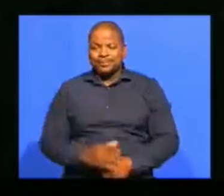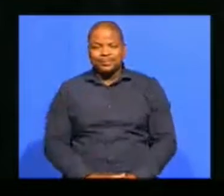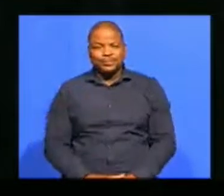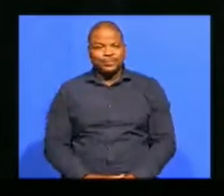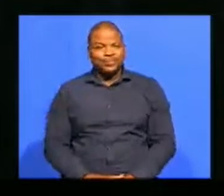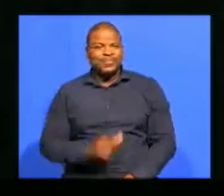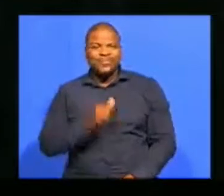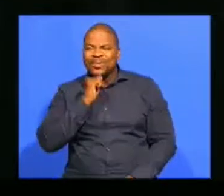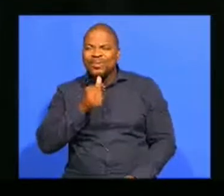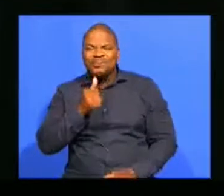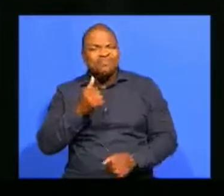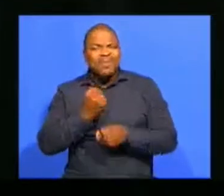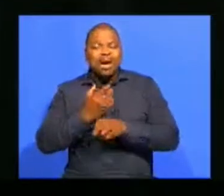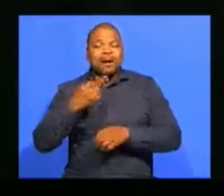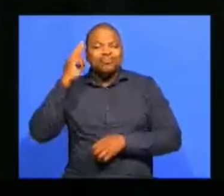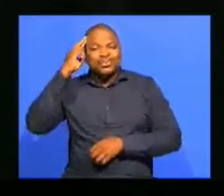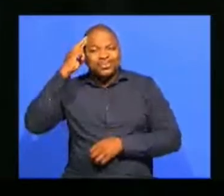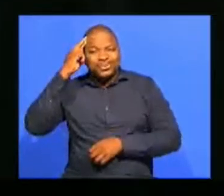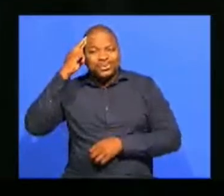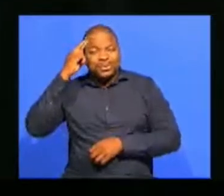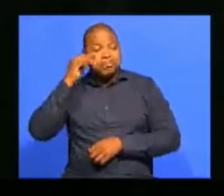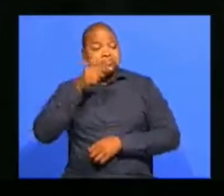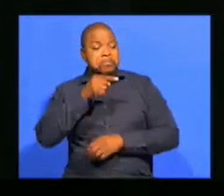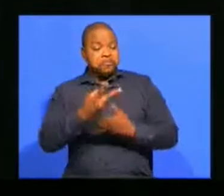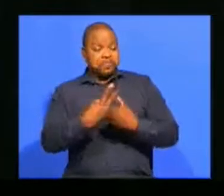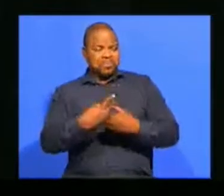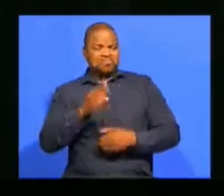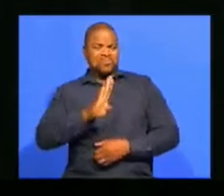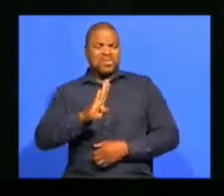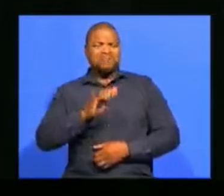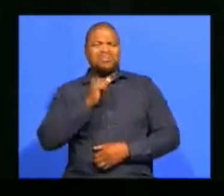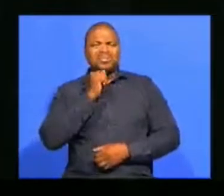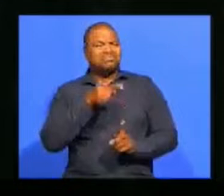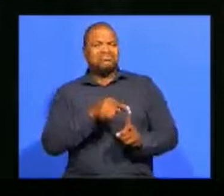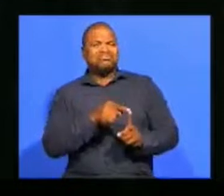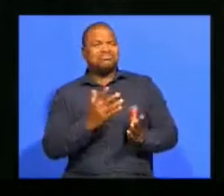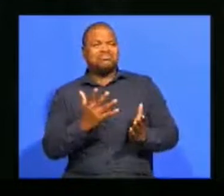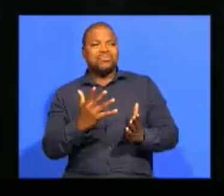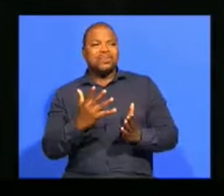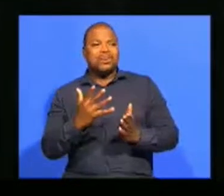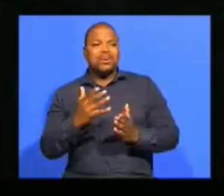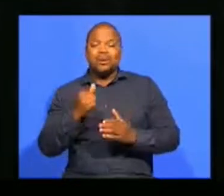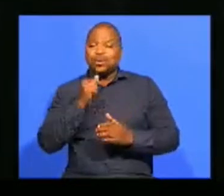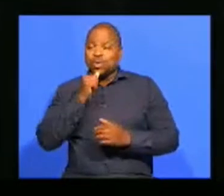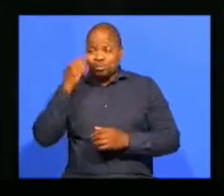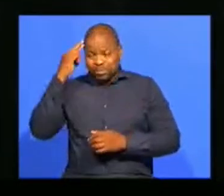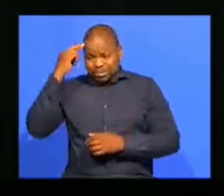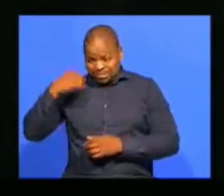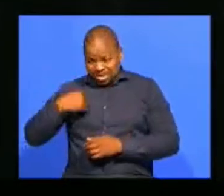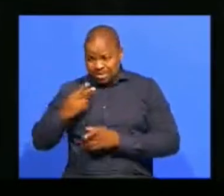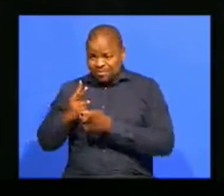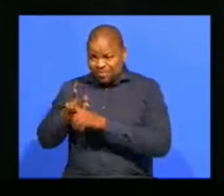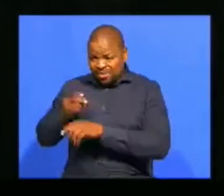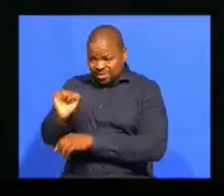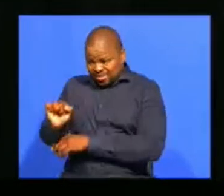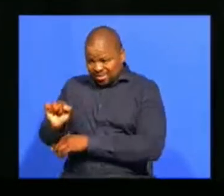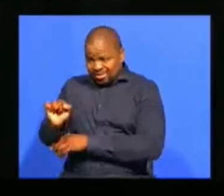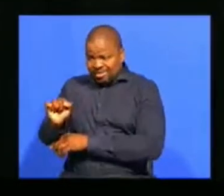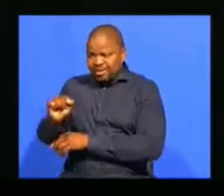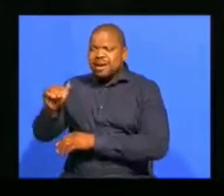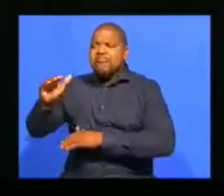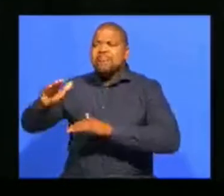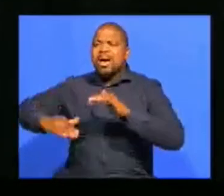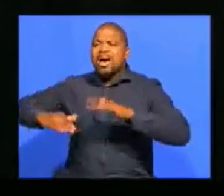So it's not without reason that the Prime Minister visits Botswana. It was not without reason that I visited